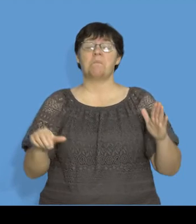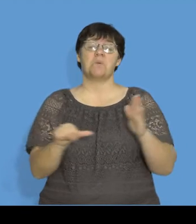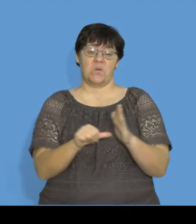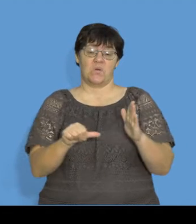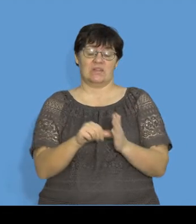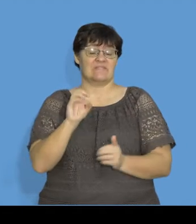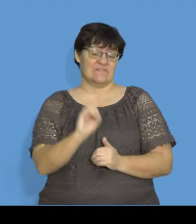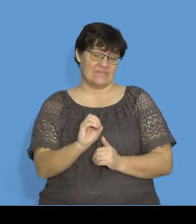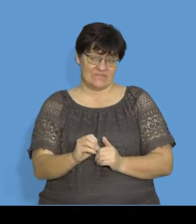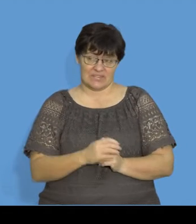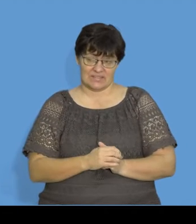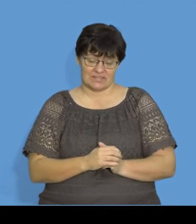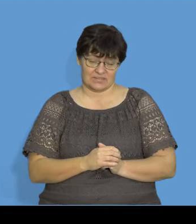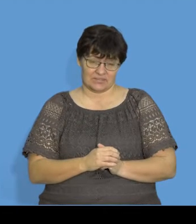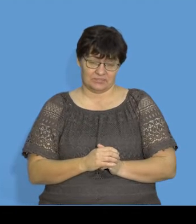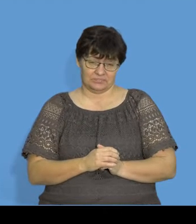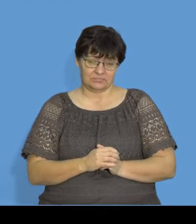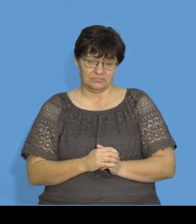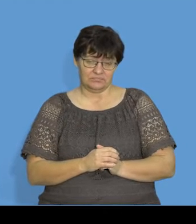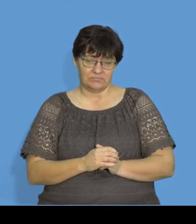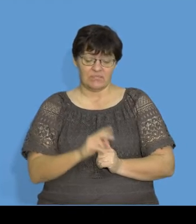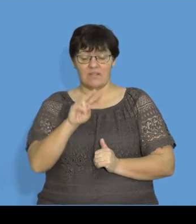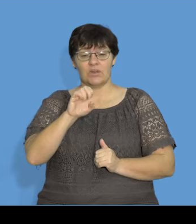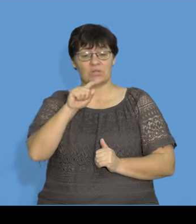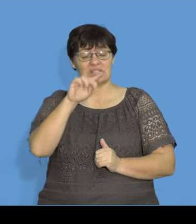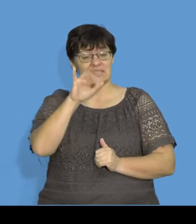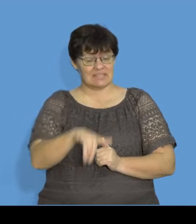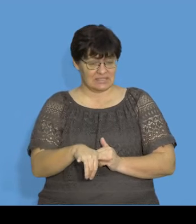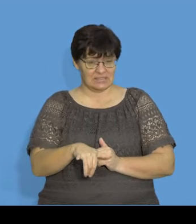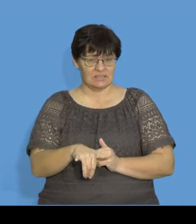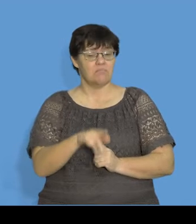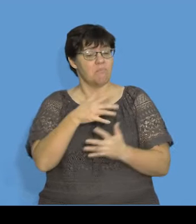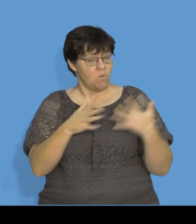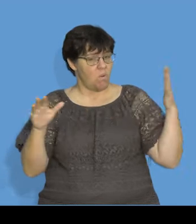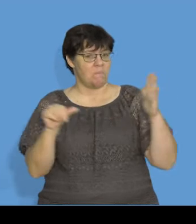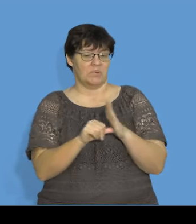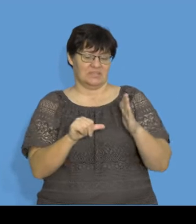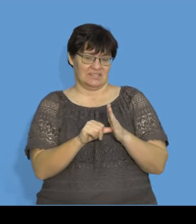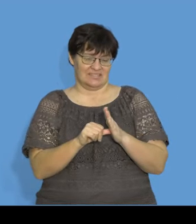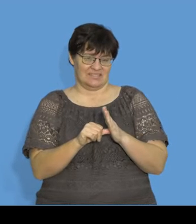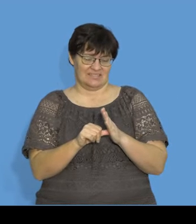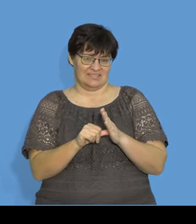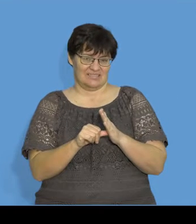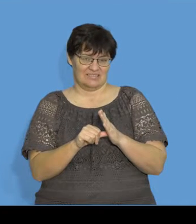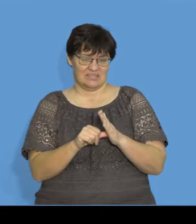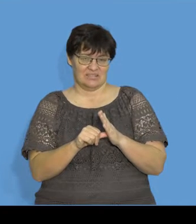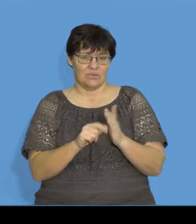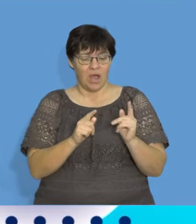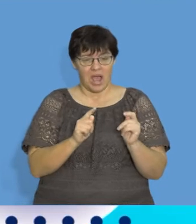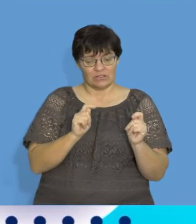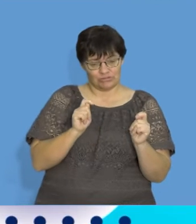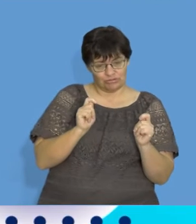And in fact, the velocity that it's going at is more important in terms of how